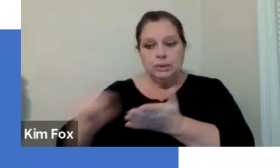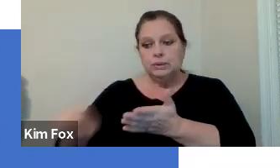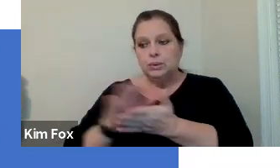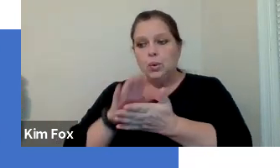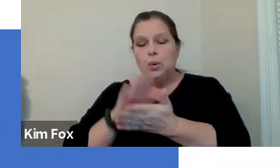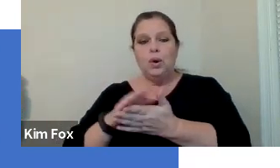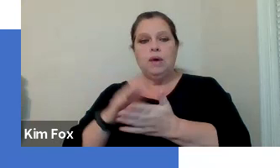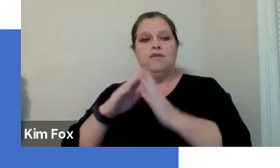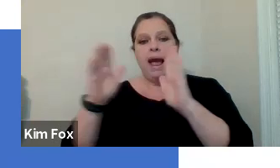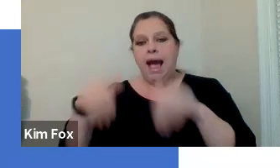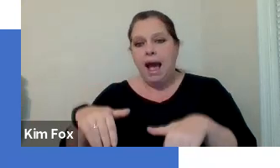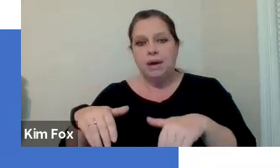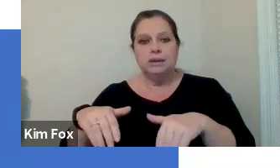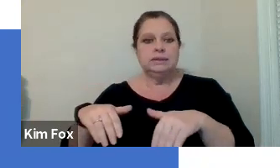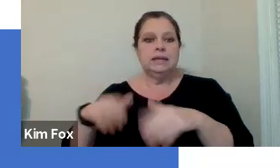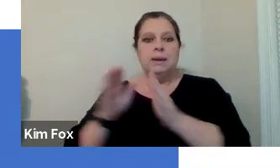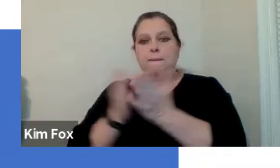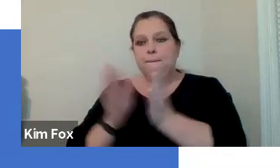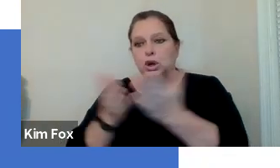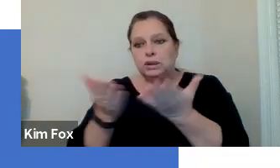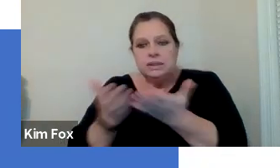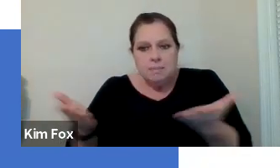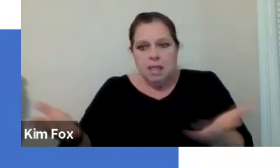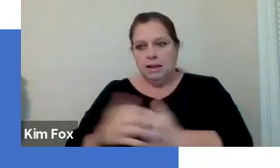for housing, and money for books and supplies.